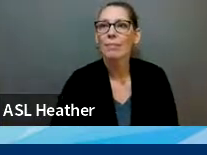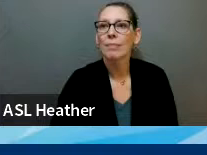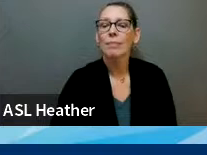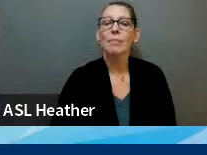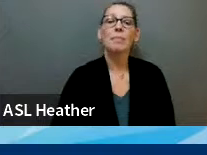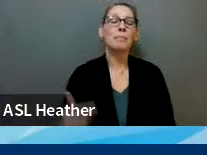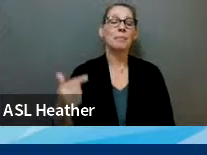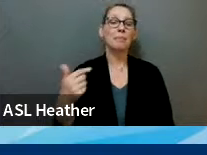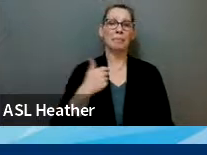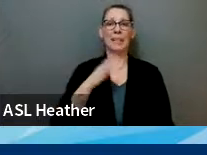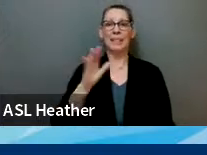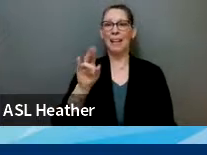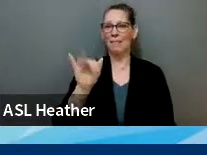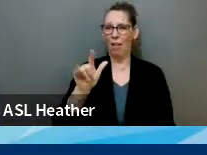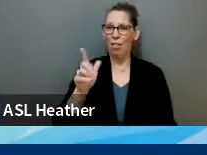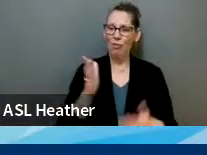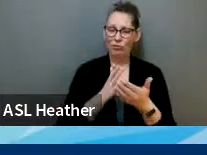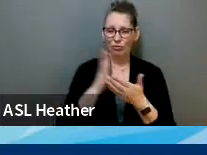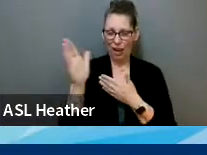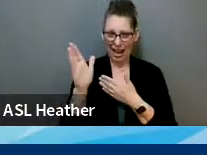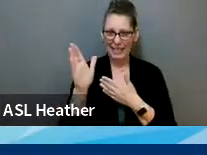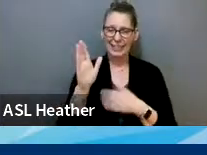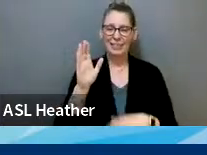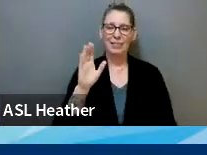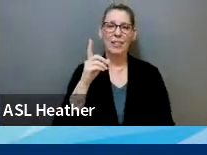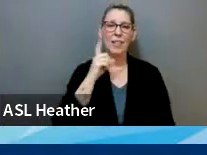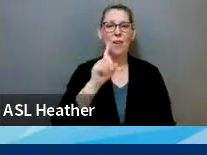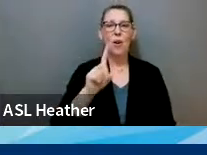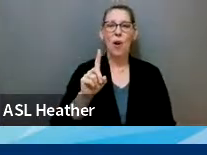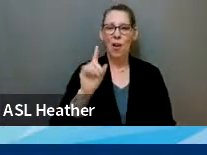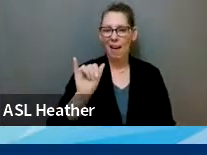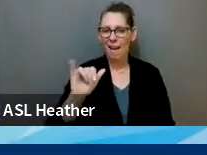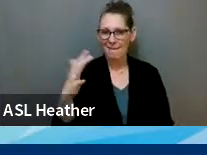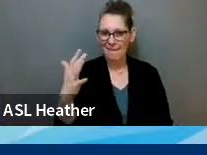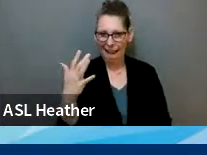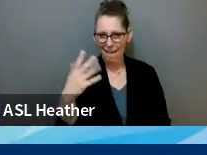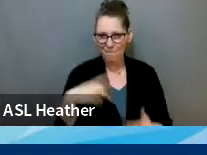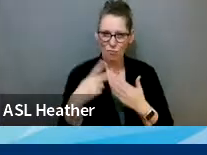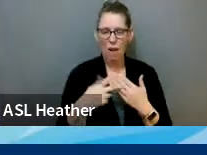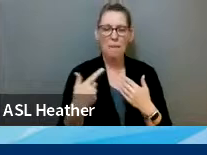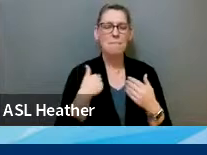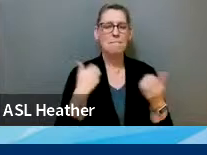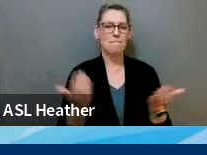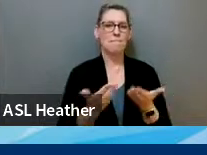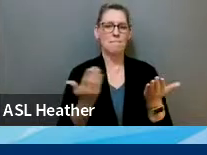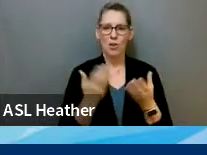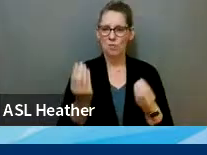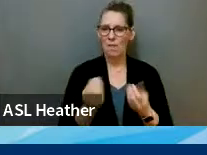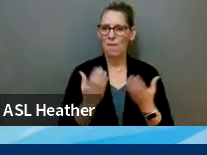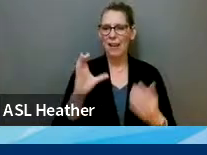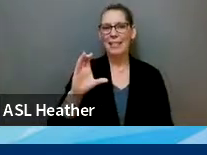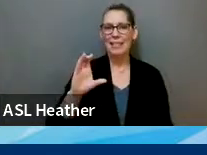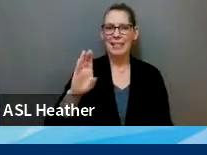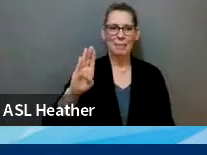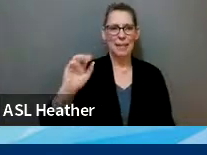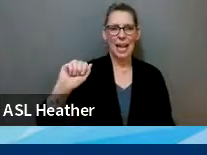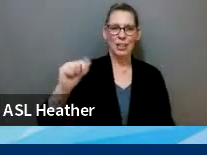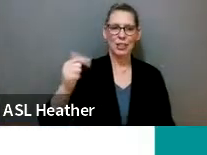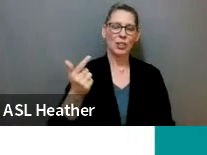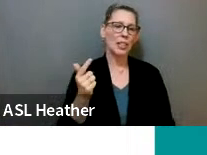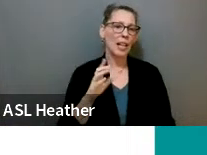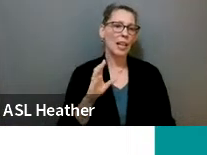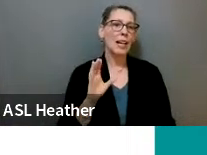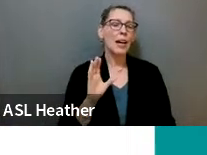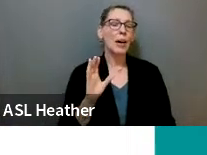Equity for the Interstate Bridge Program. I'm here to provide an overview of the CBAG, or Community Benefits Advisory